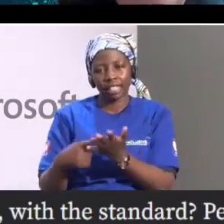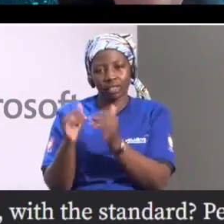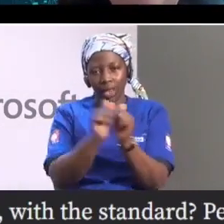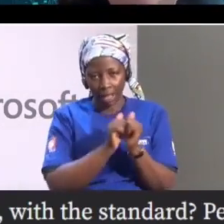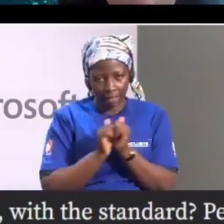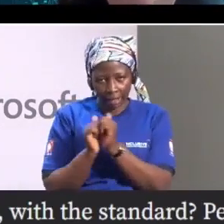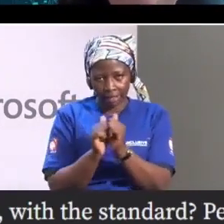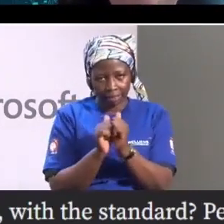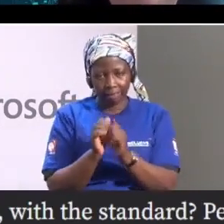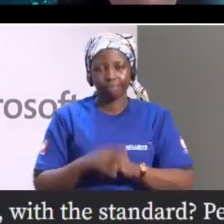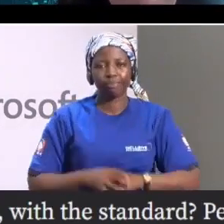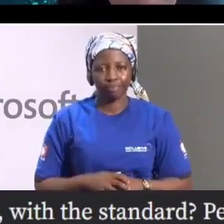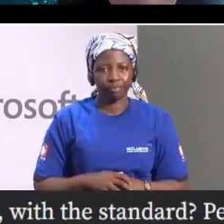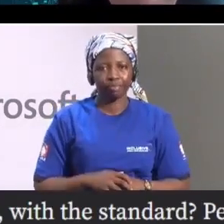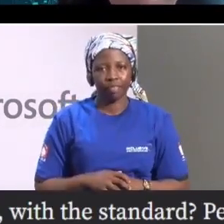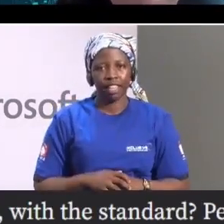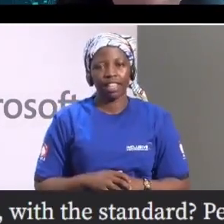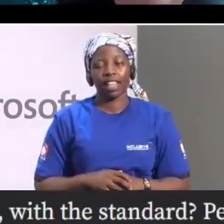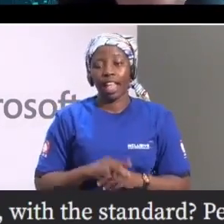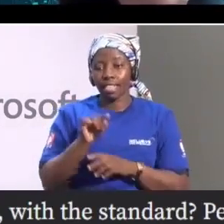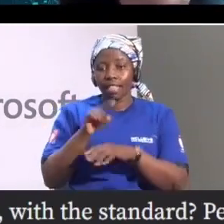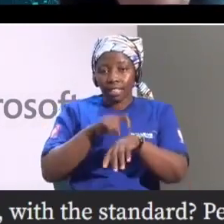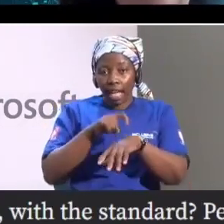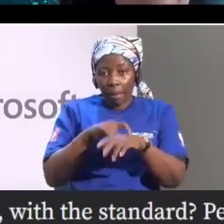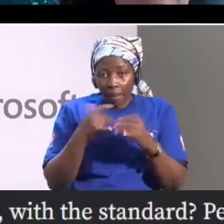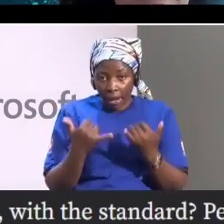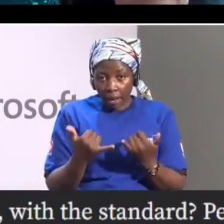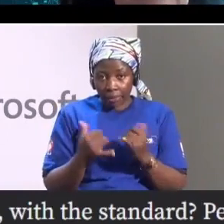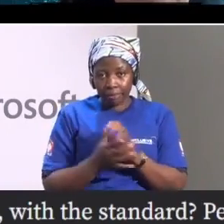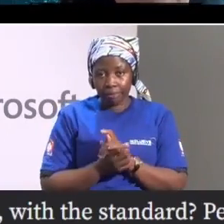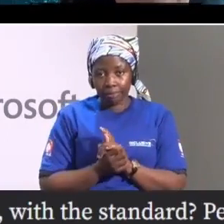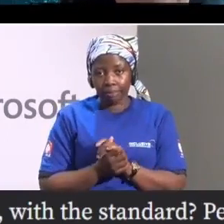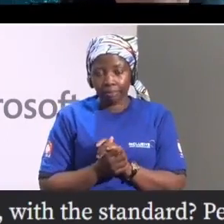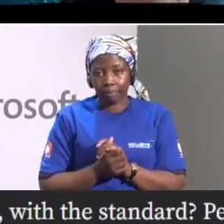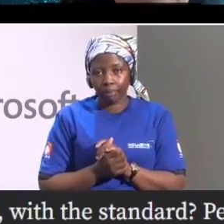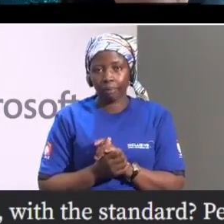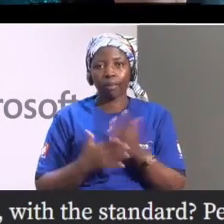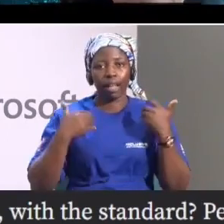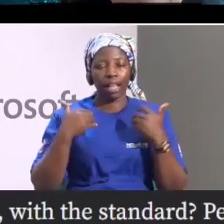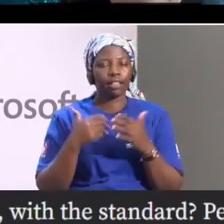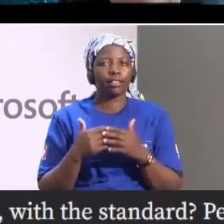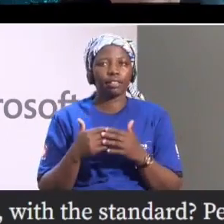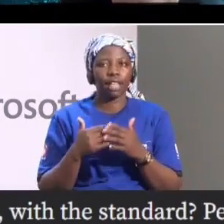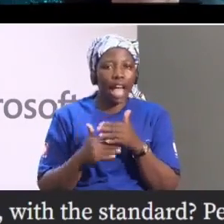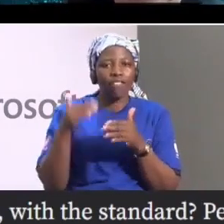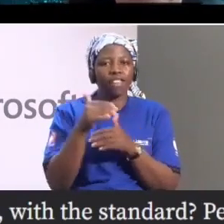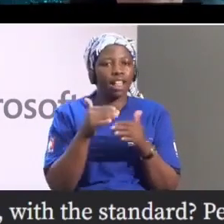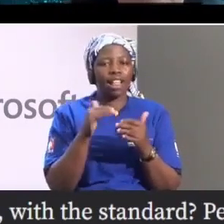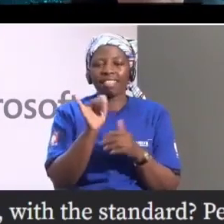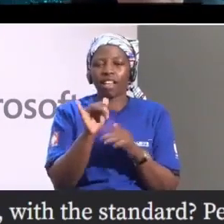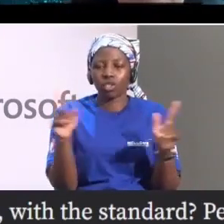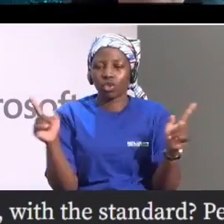together. And so at this point, therefore, After that brief or